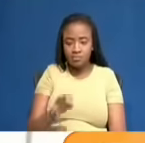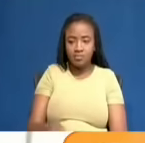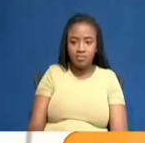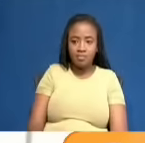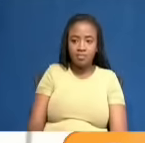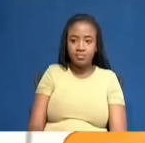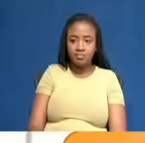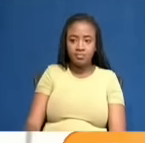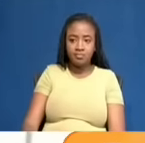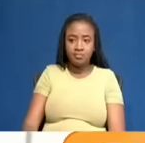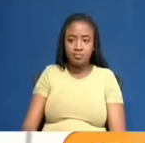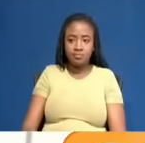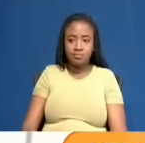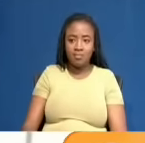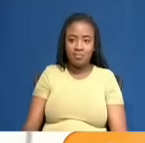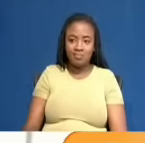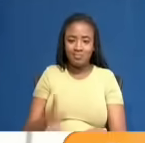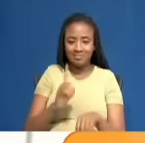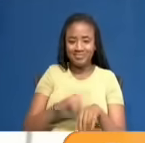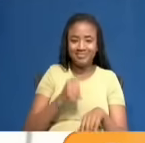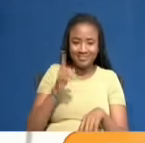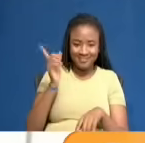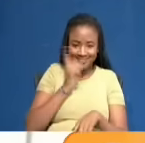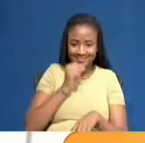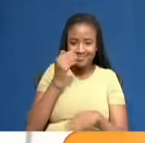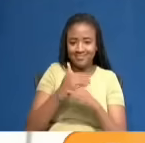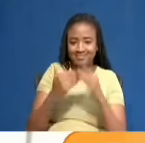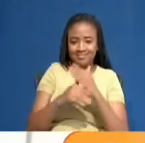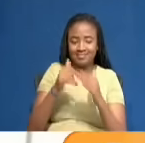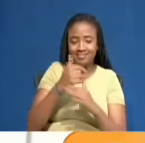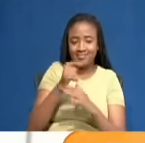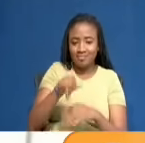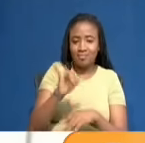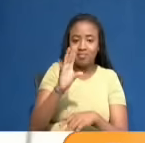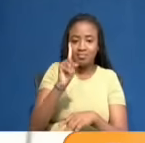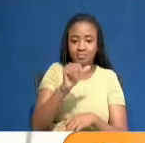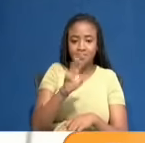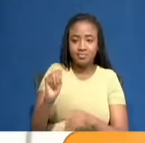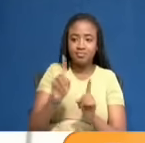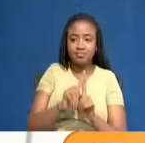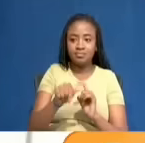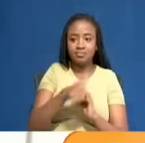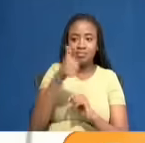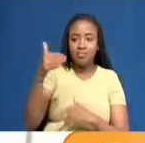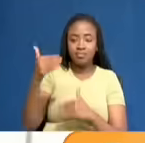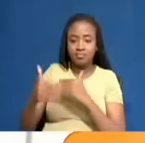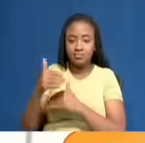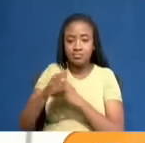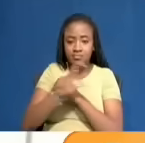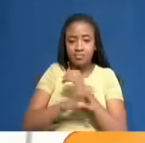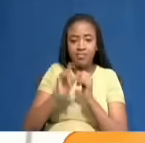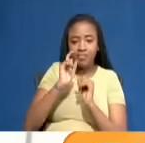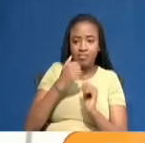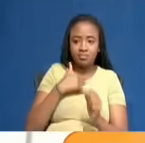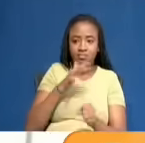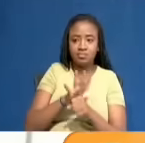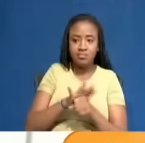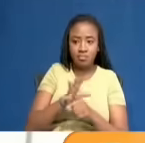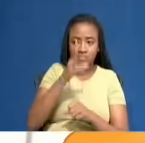financed the construction of the Grand Renaissance Ethiopian Dam, other neighboring countries have a lot to learn from this